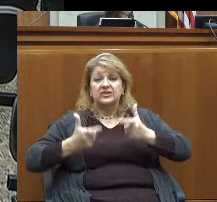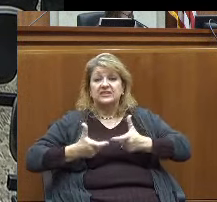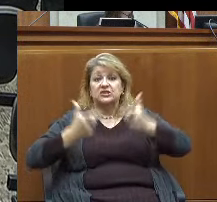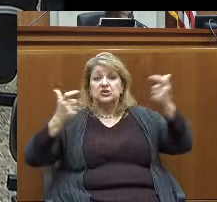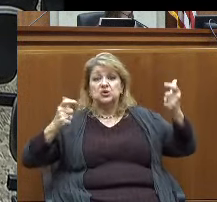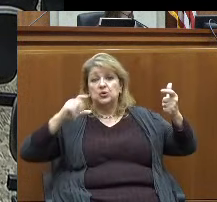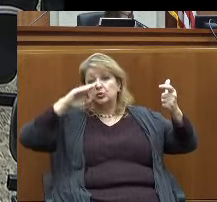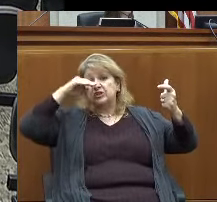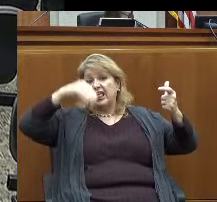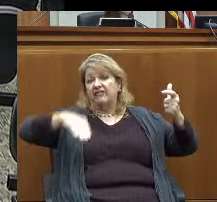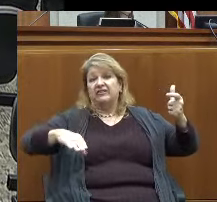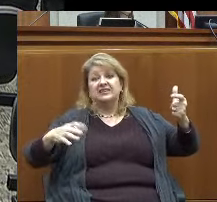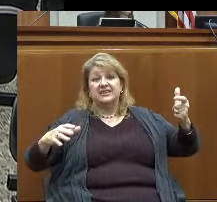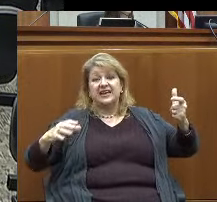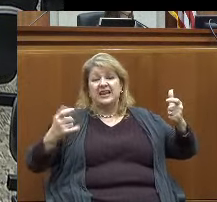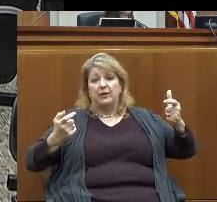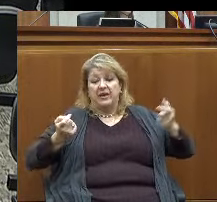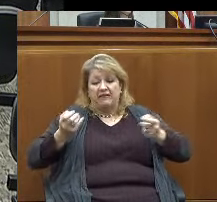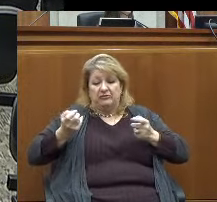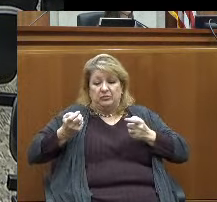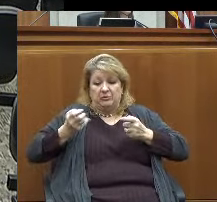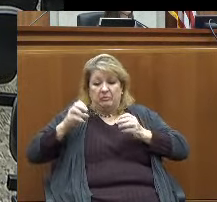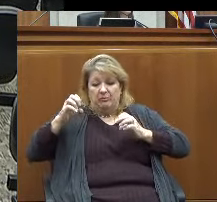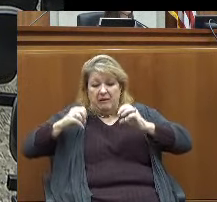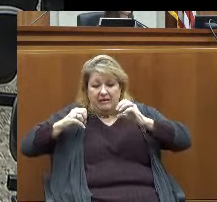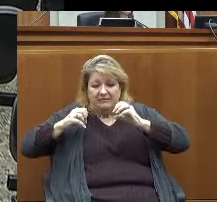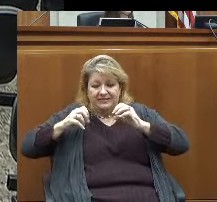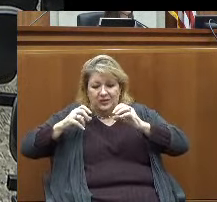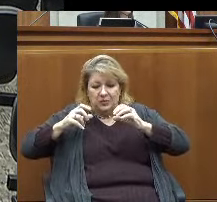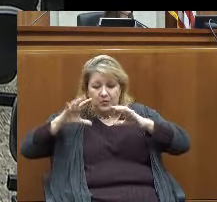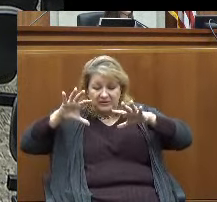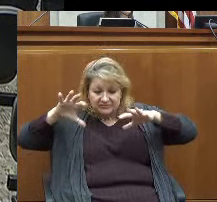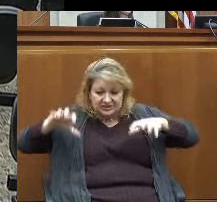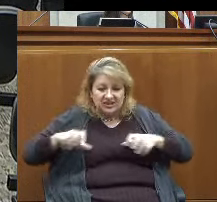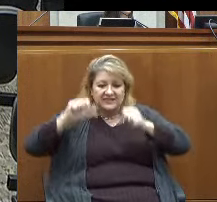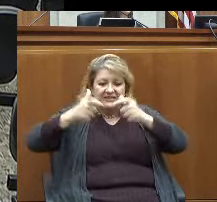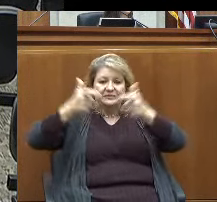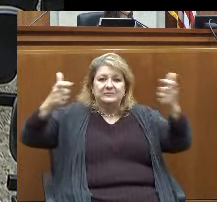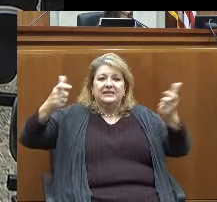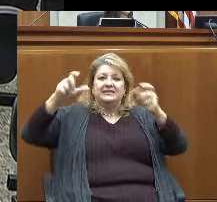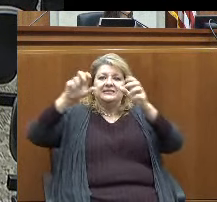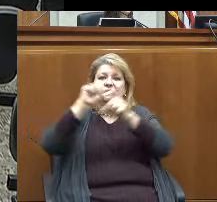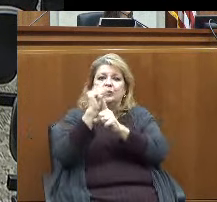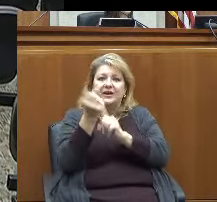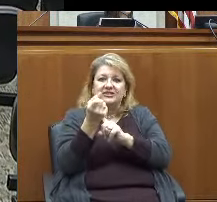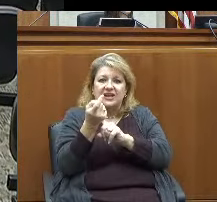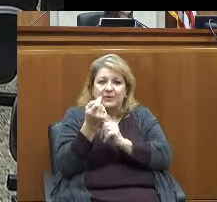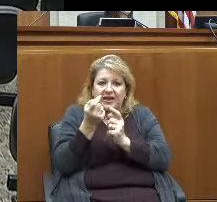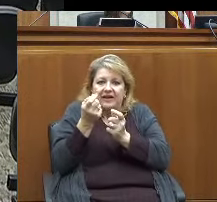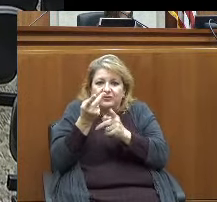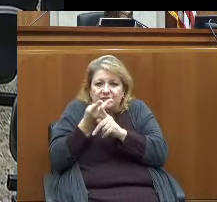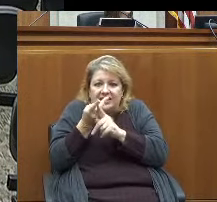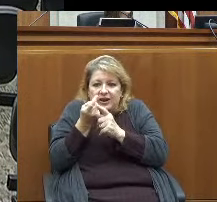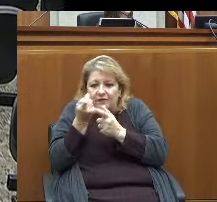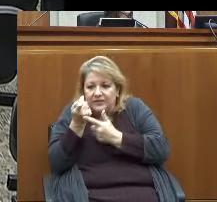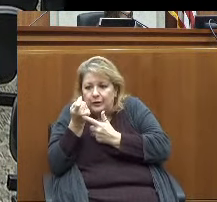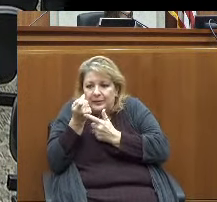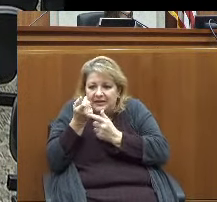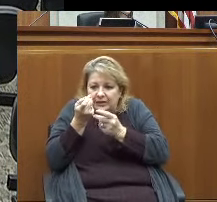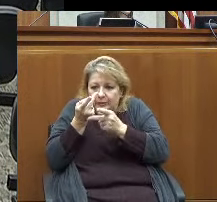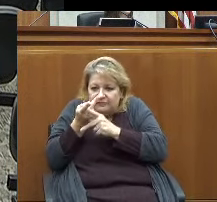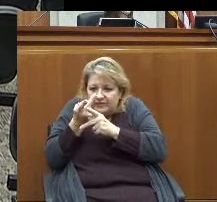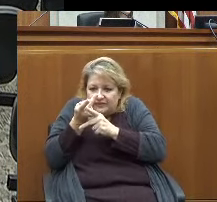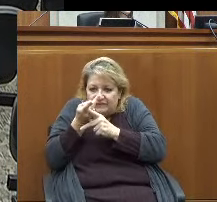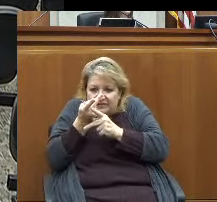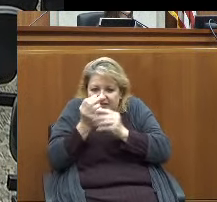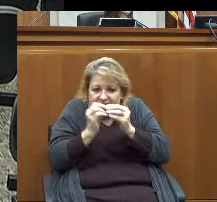of it off a little bit at a time. But I'm here to say thank you for openly having these discussions.